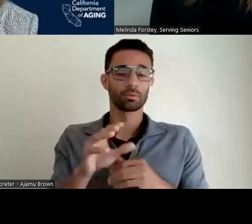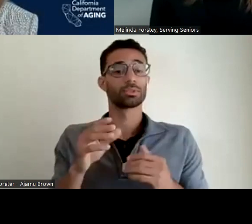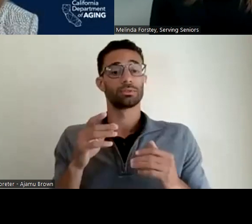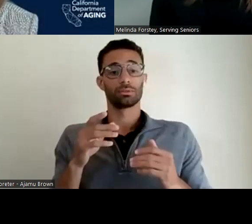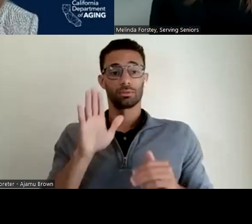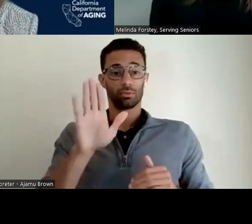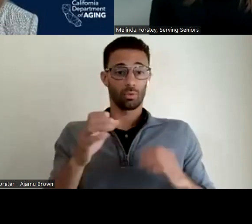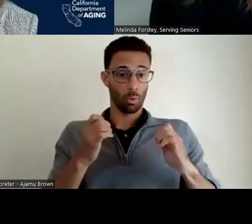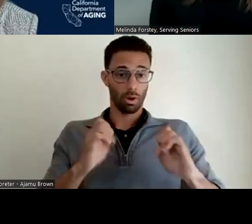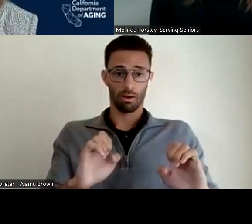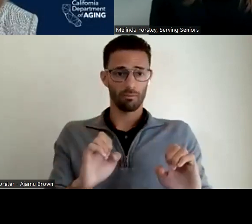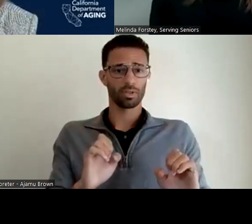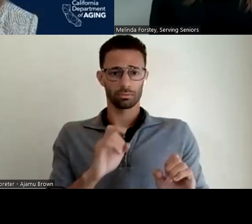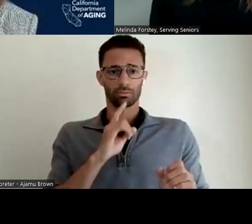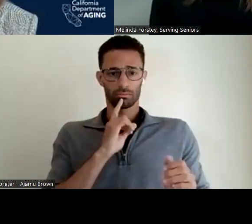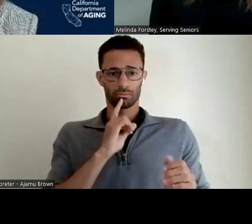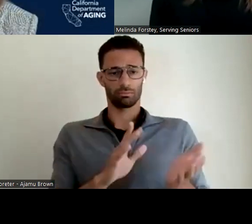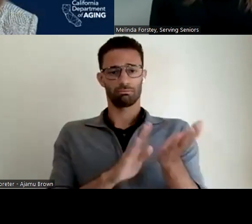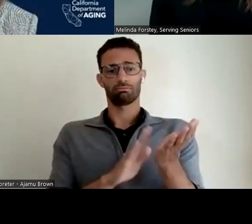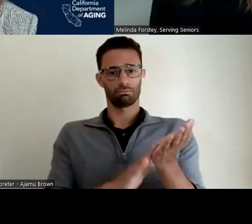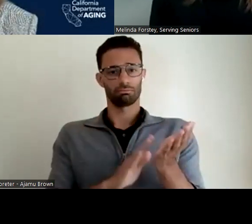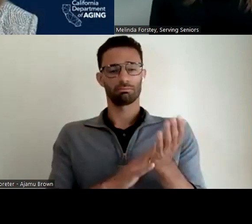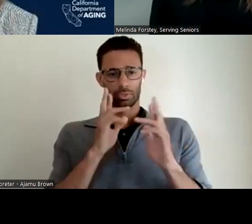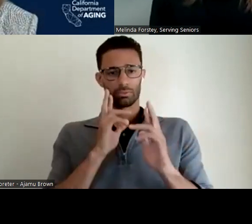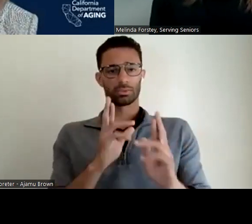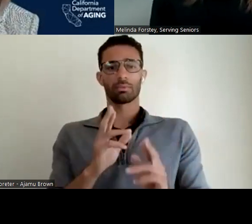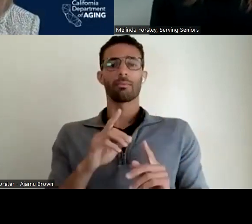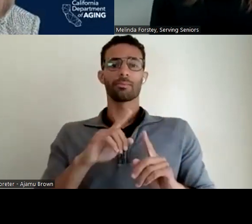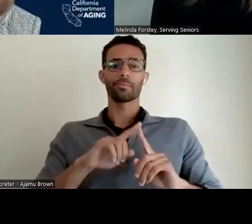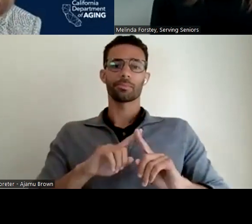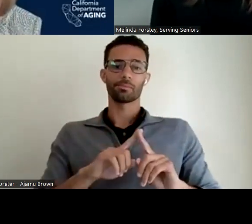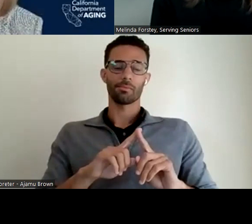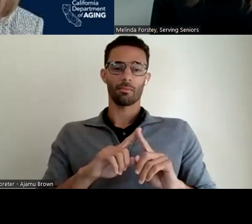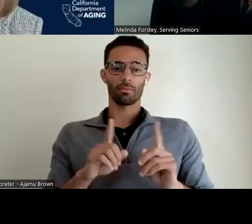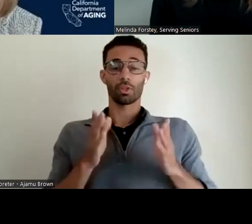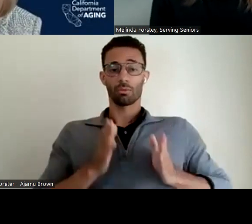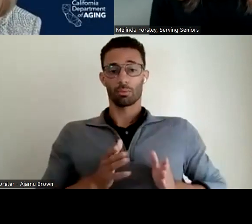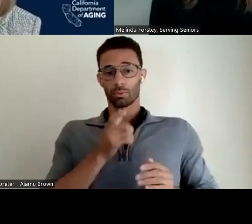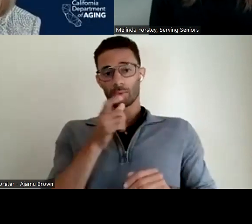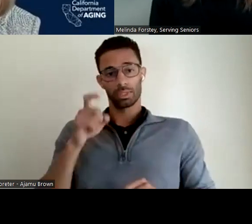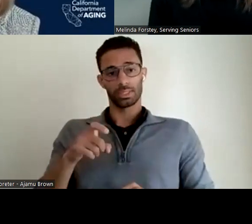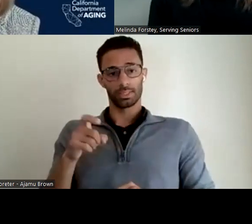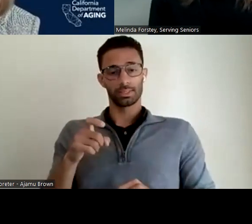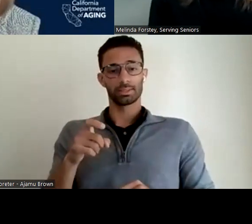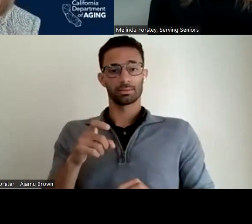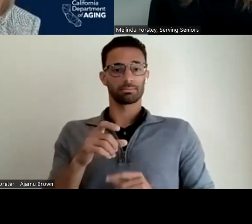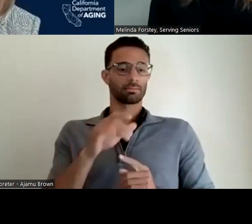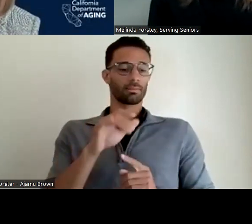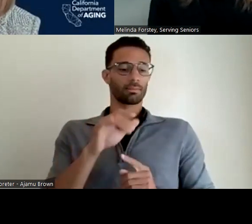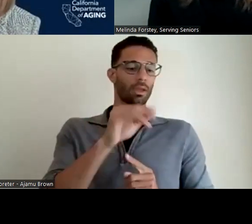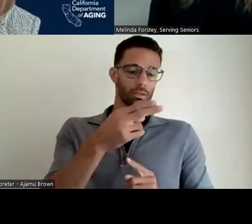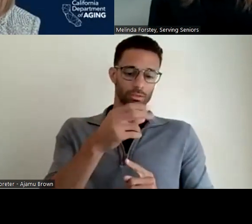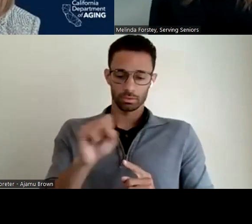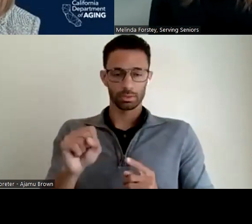respect that. But if a person needs supportive services, Melinda, you mentioned IHSS, but what if they were